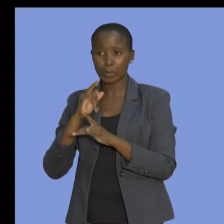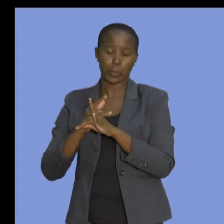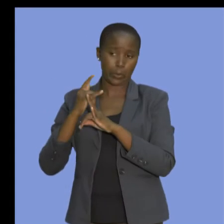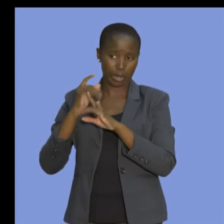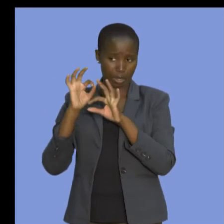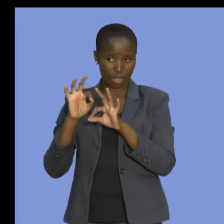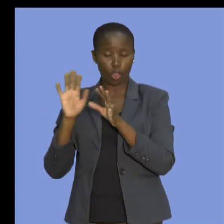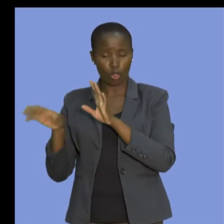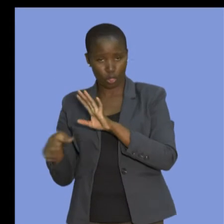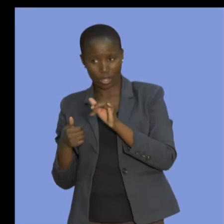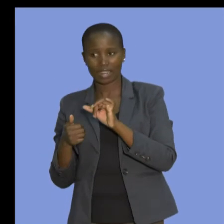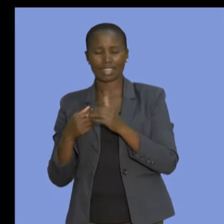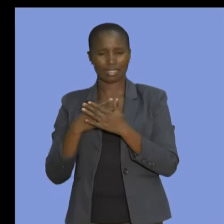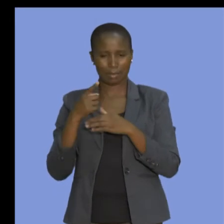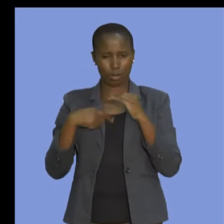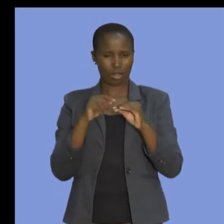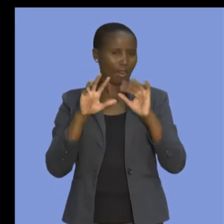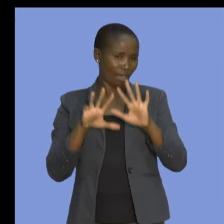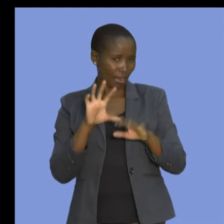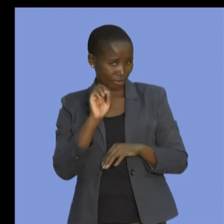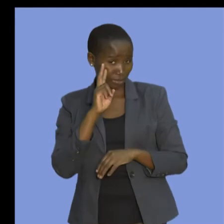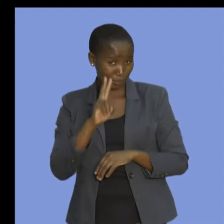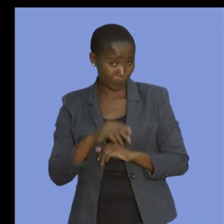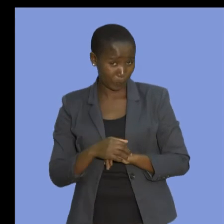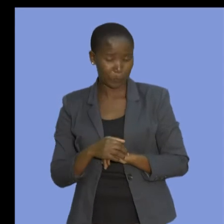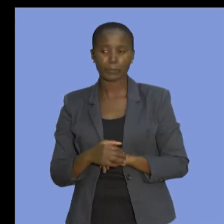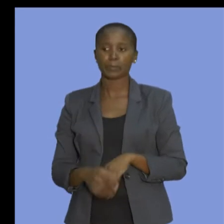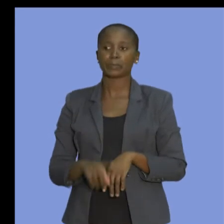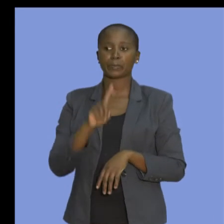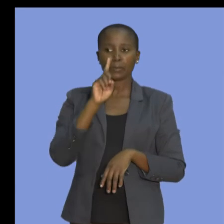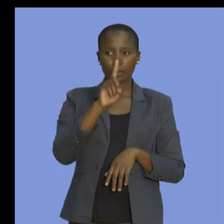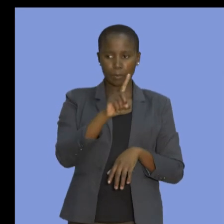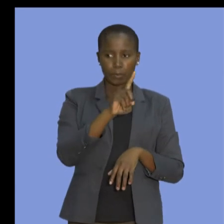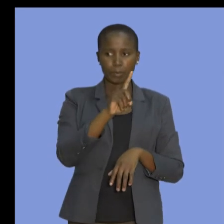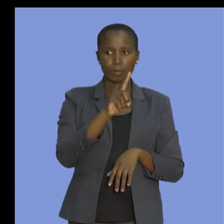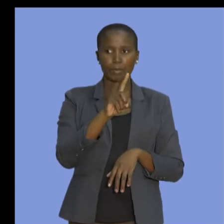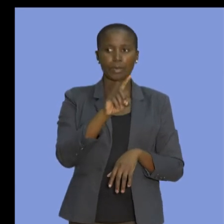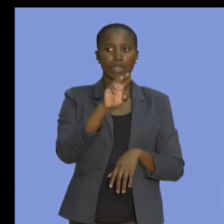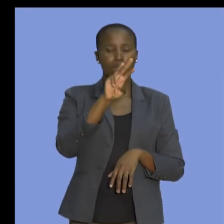9 there, we can see. And actually the mode, which is modal class,